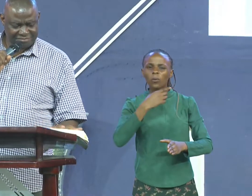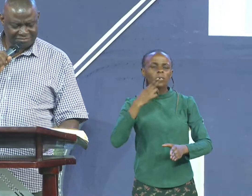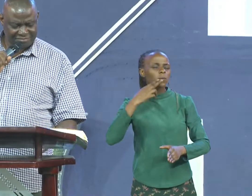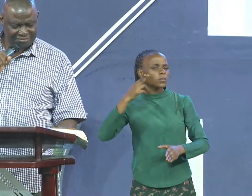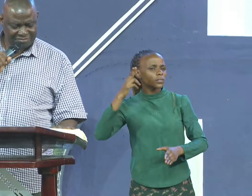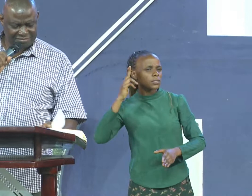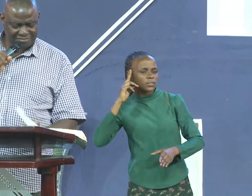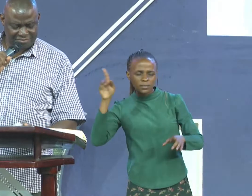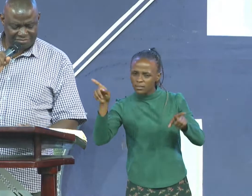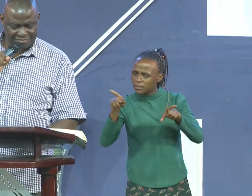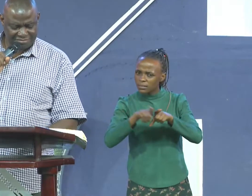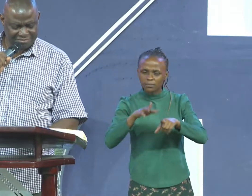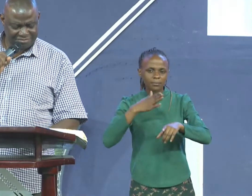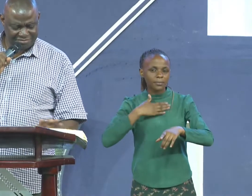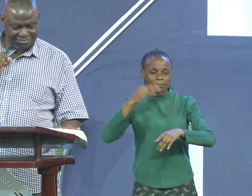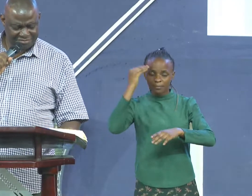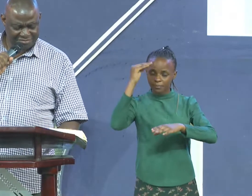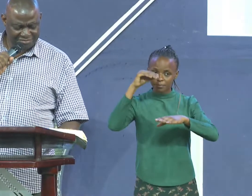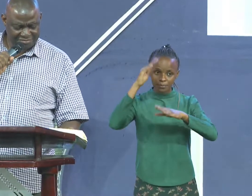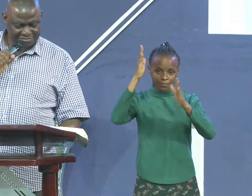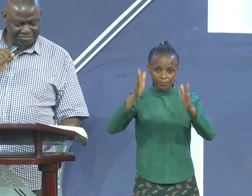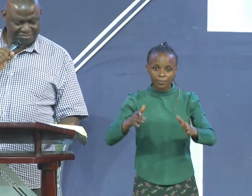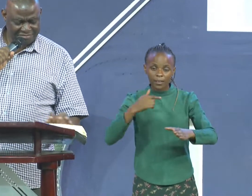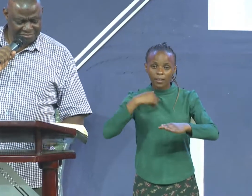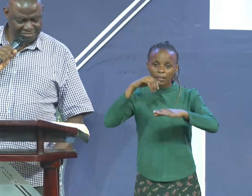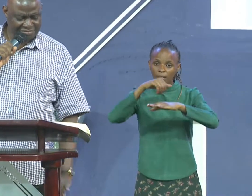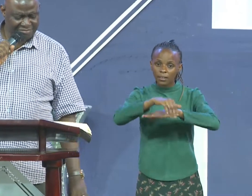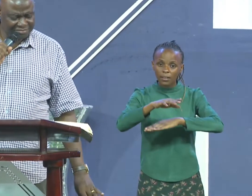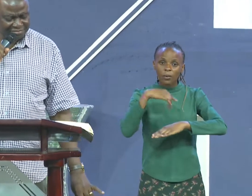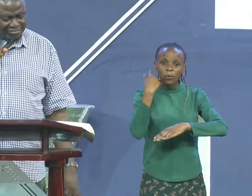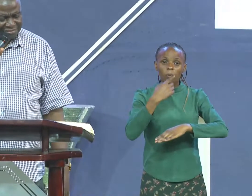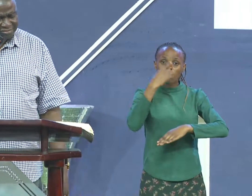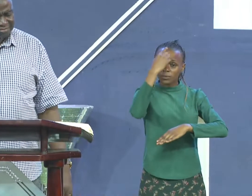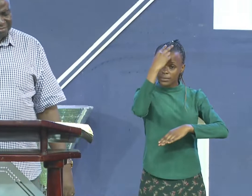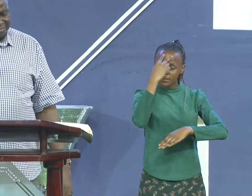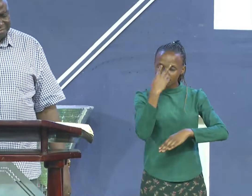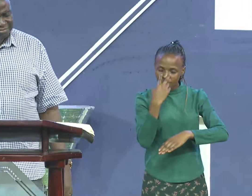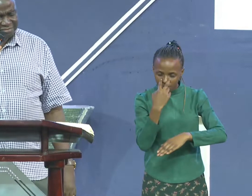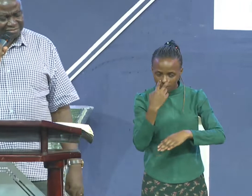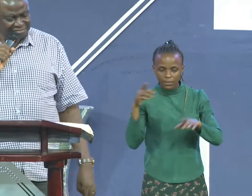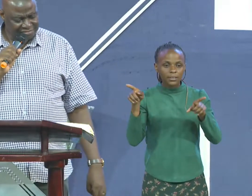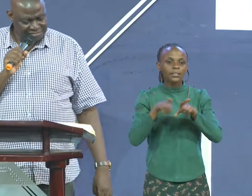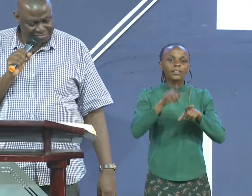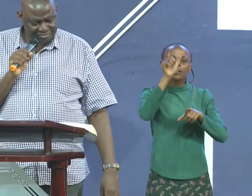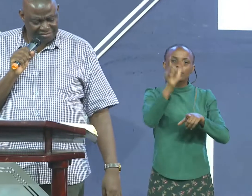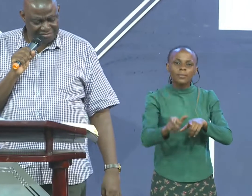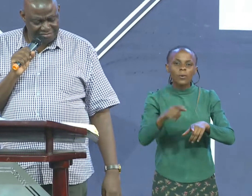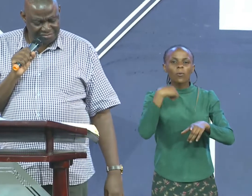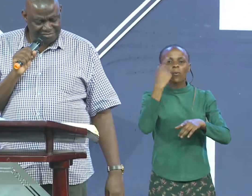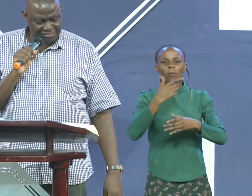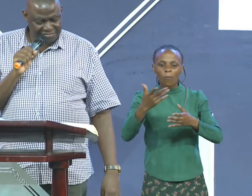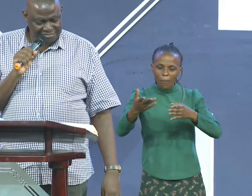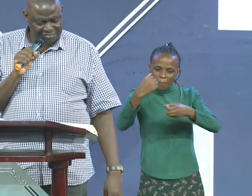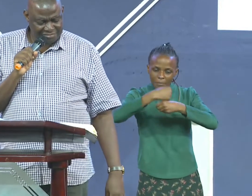wa matu wabulo mubaka wange gwentuma. Anyo mzibe wa maso ngoyo eyatabagana